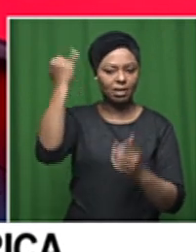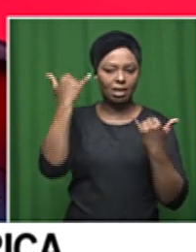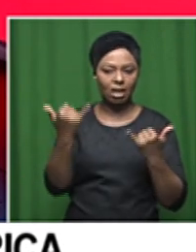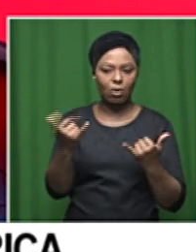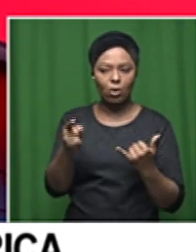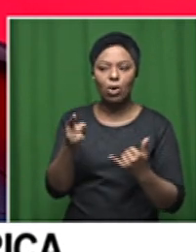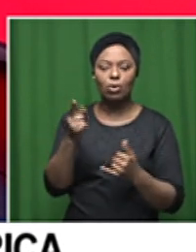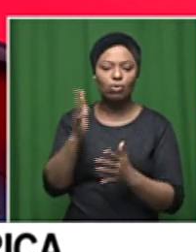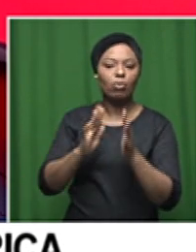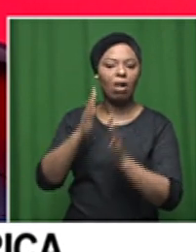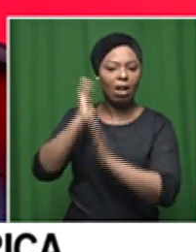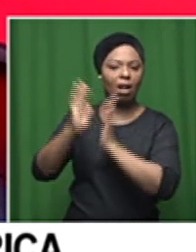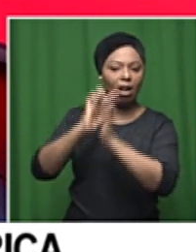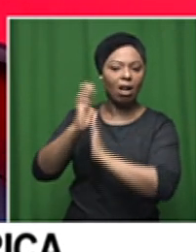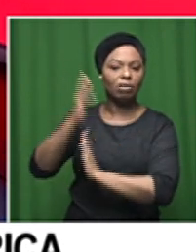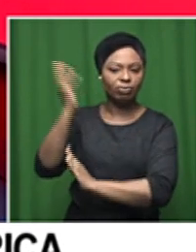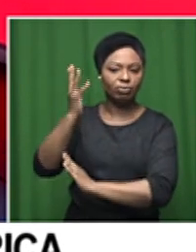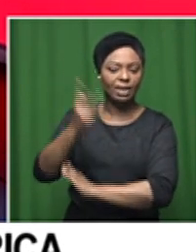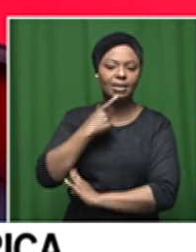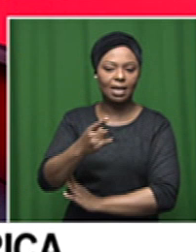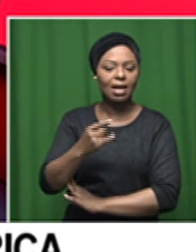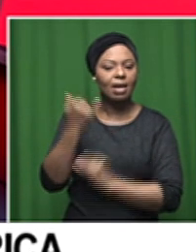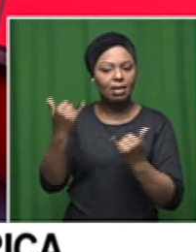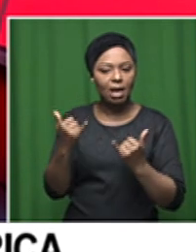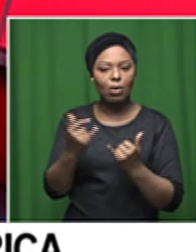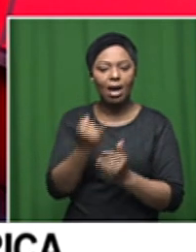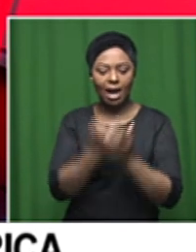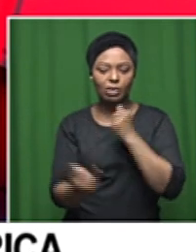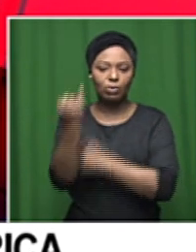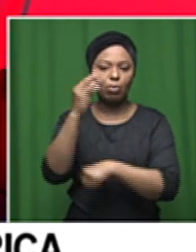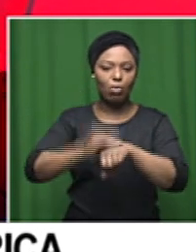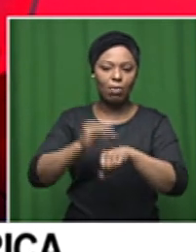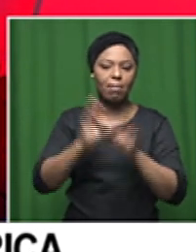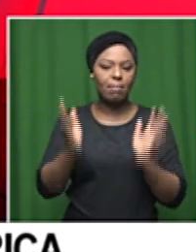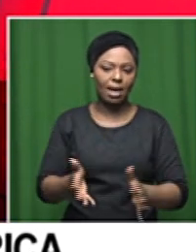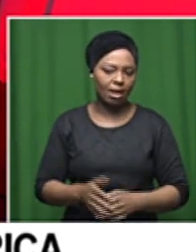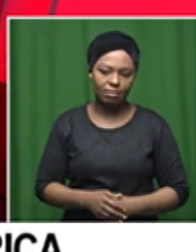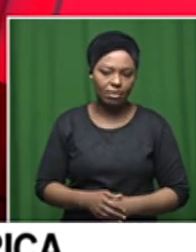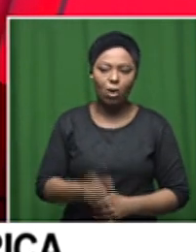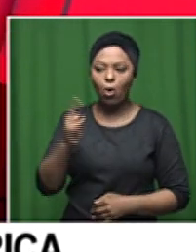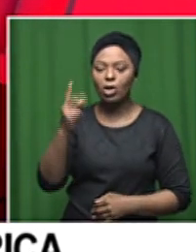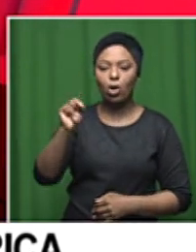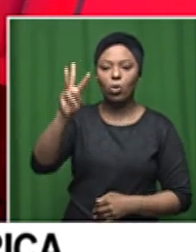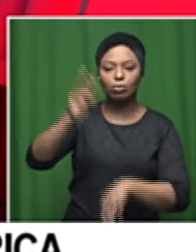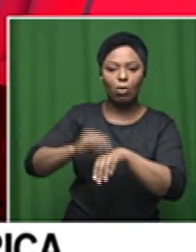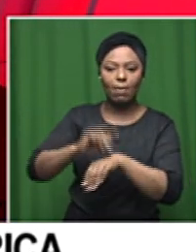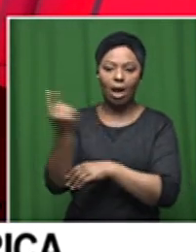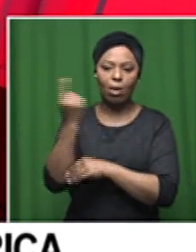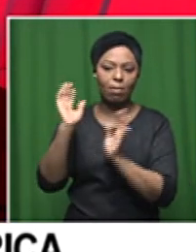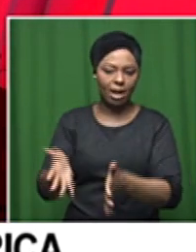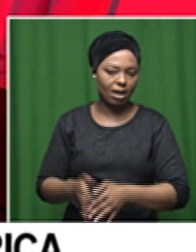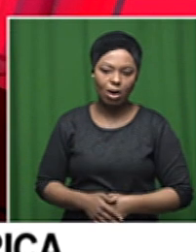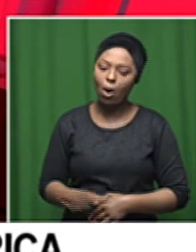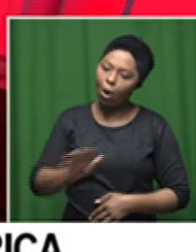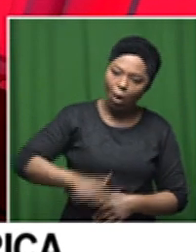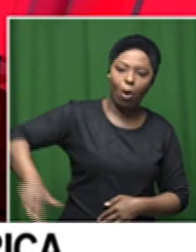think you have been singing about the whole show as well. This idea that these are not isolated problems that exist in just the Northwest, that these are issues that